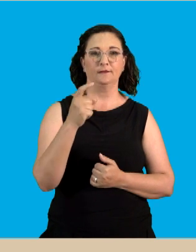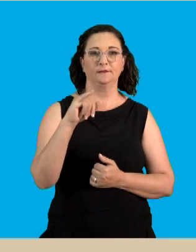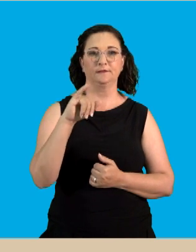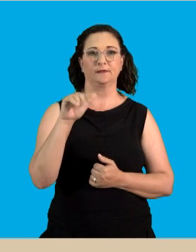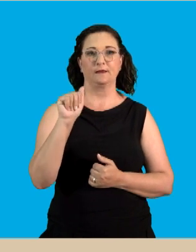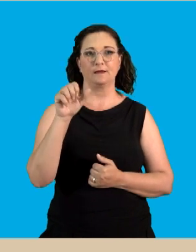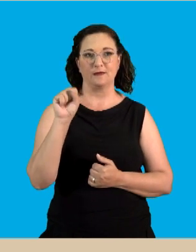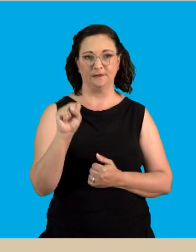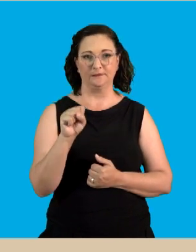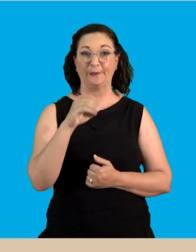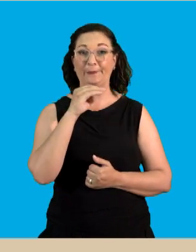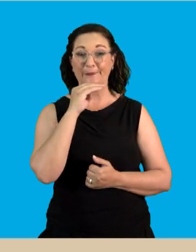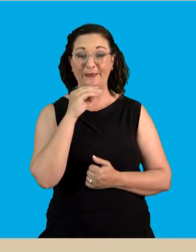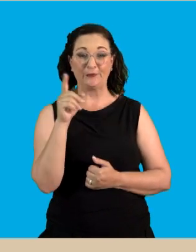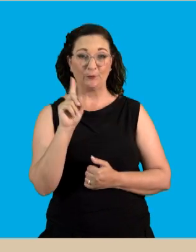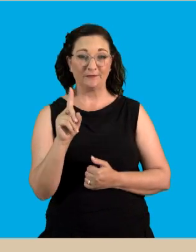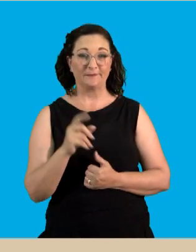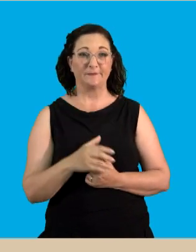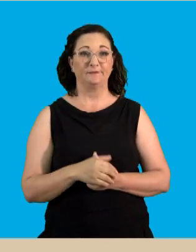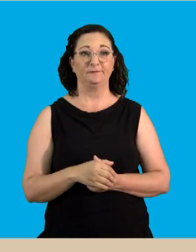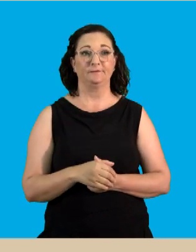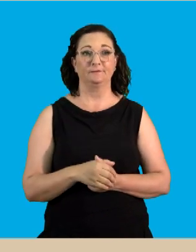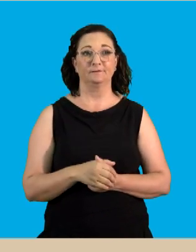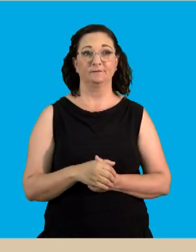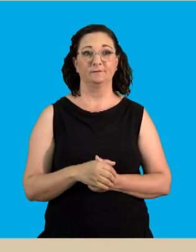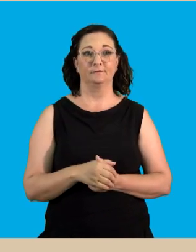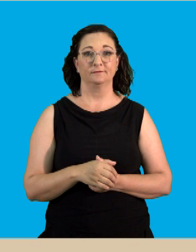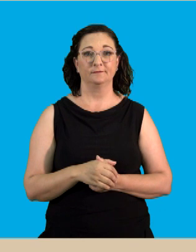Galaxias, okay, which